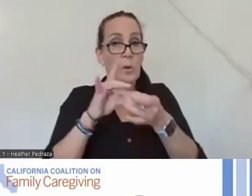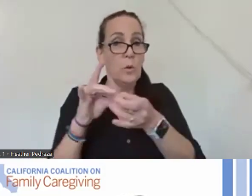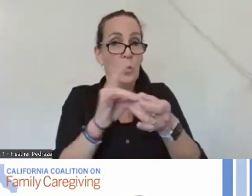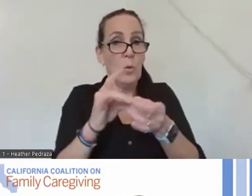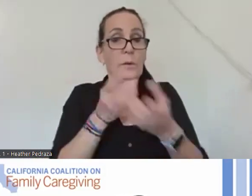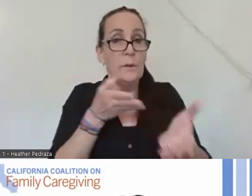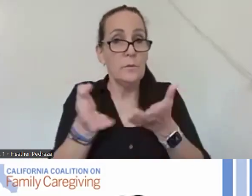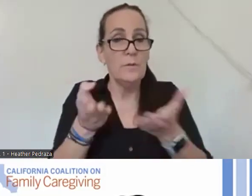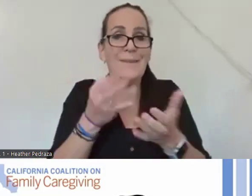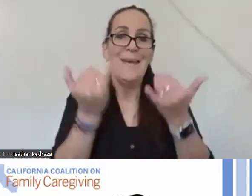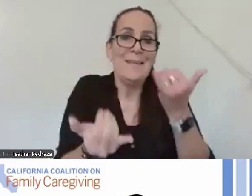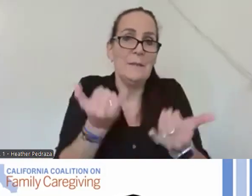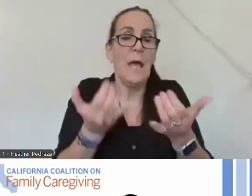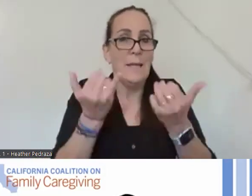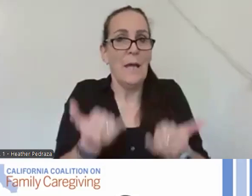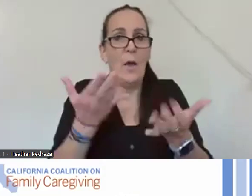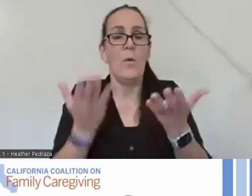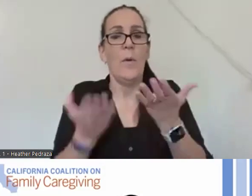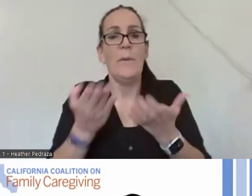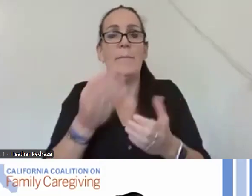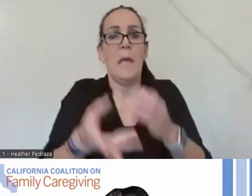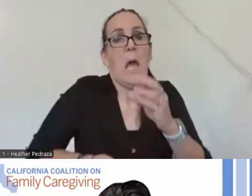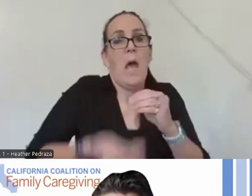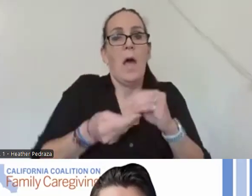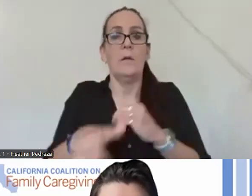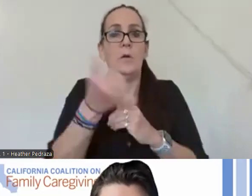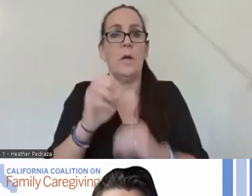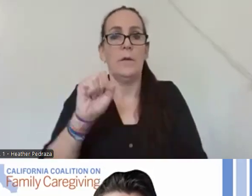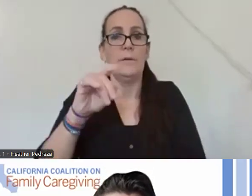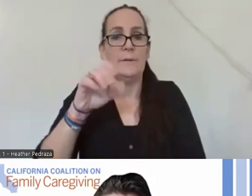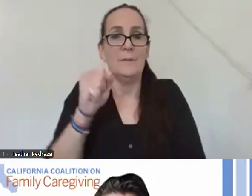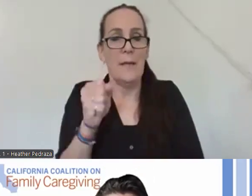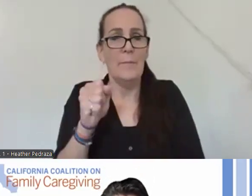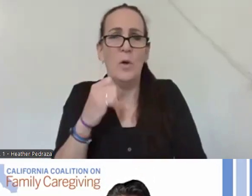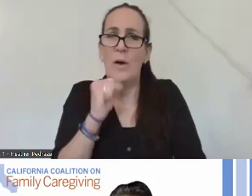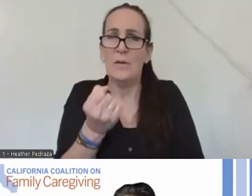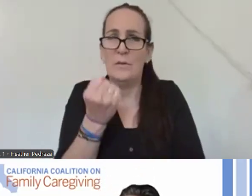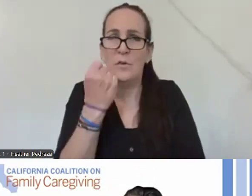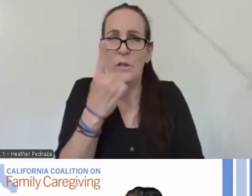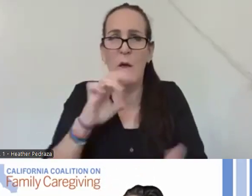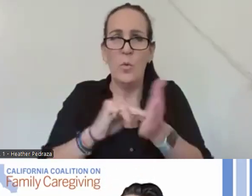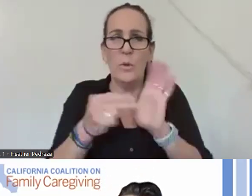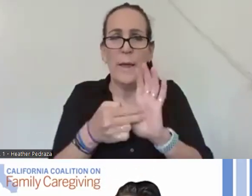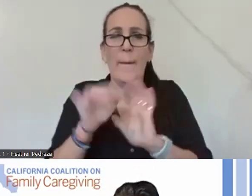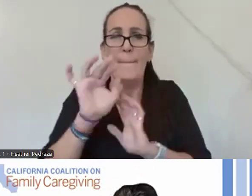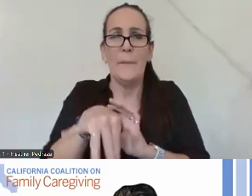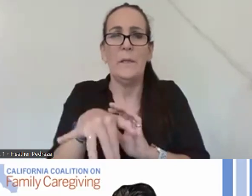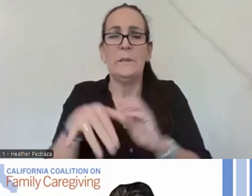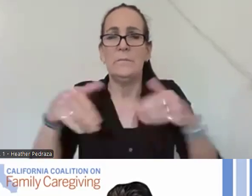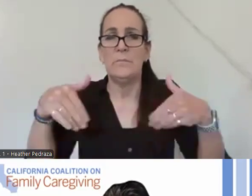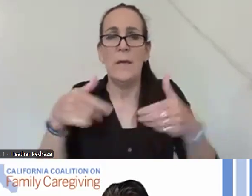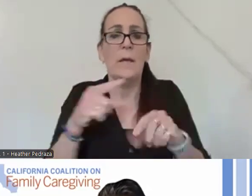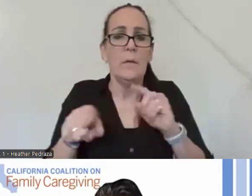sounds like it might be just another step to coordinate services. So I'm not quite sure what that actually means. And I just think about it as